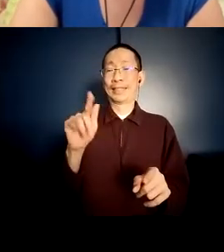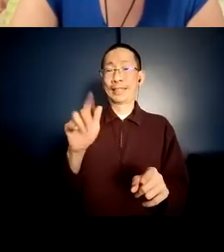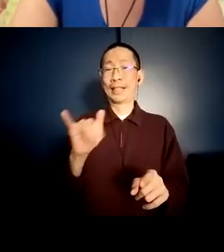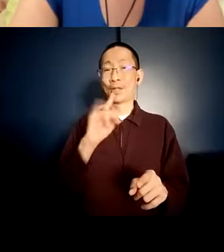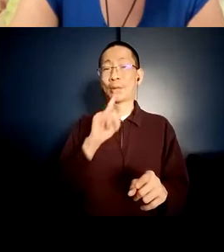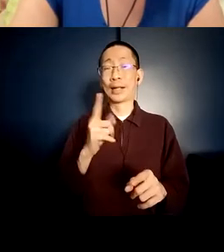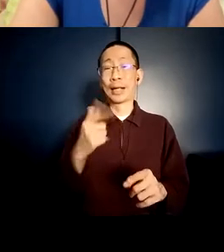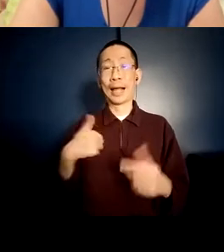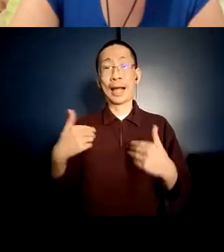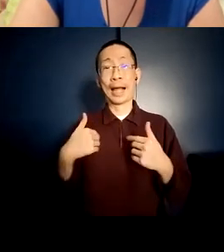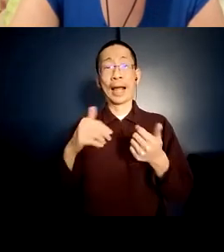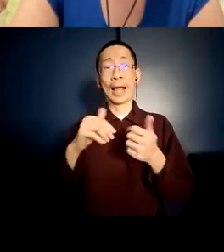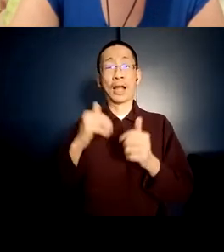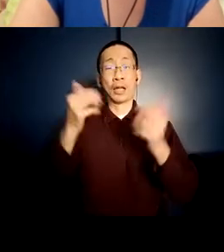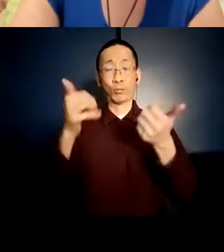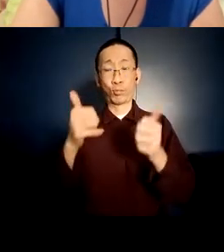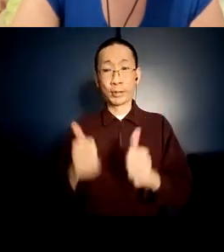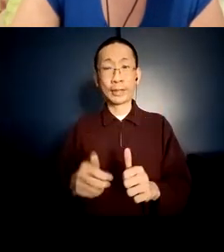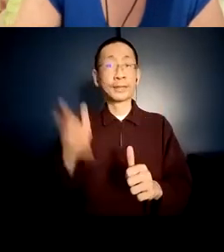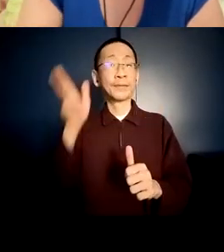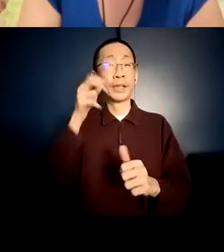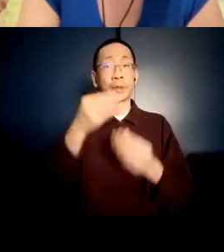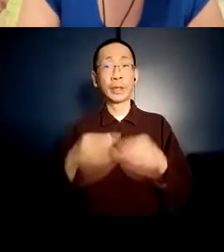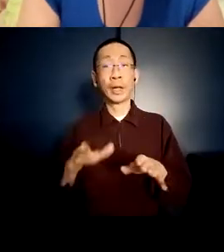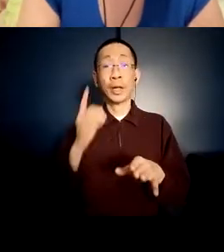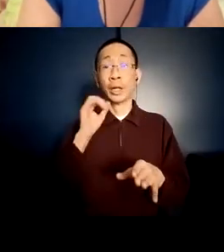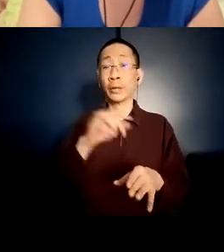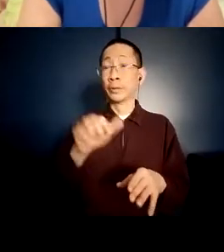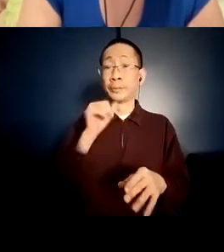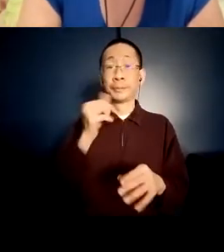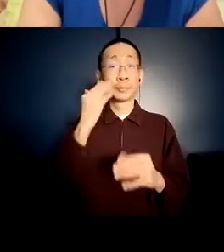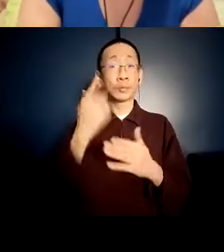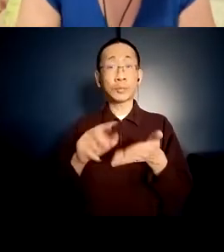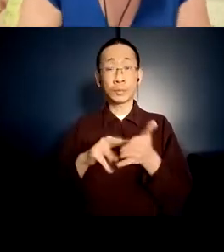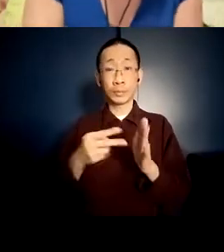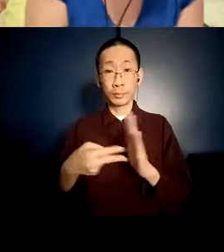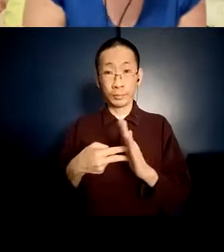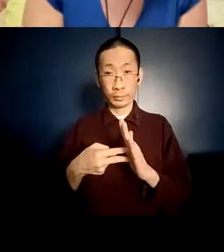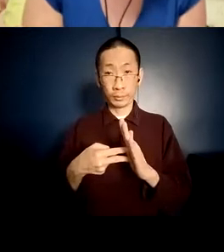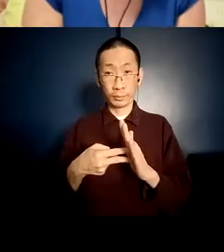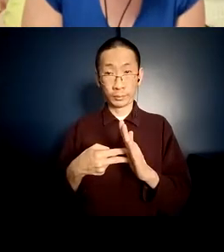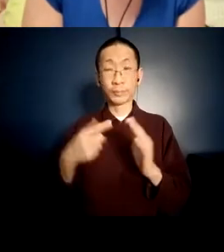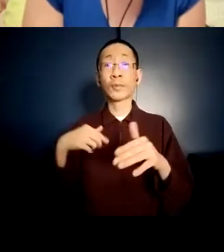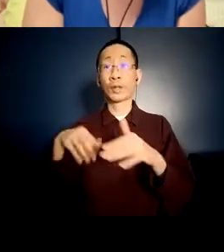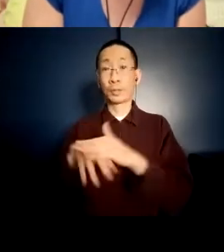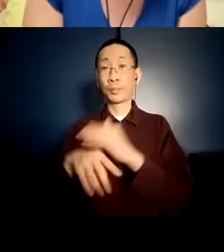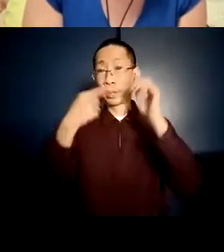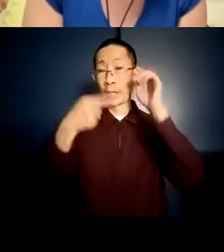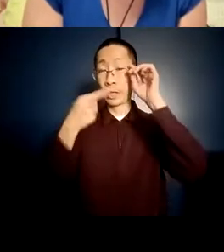a progressive hearing loss. For anyone who's not familiar with what that means, I was born